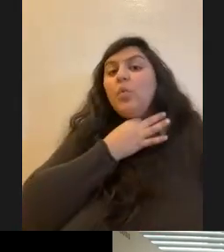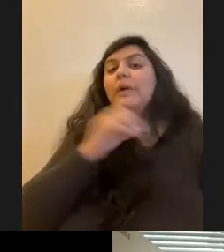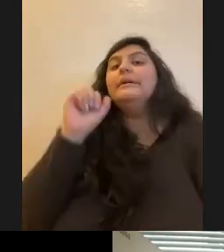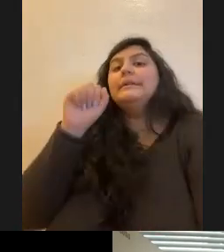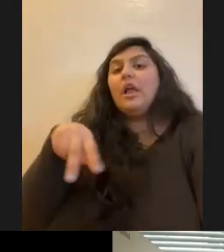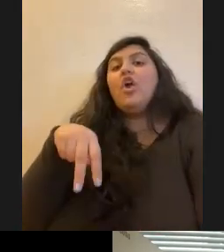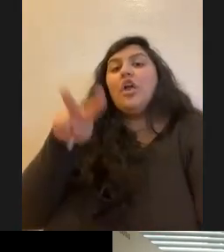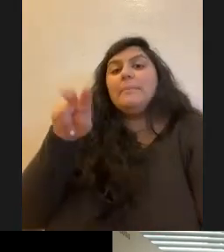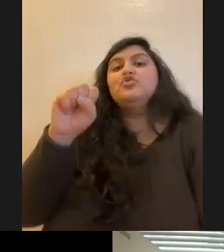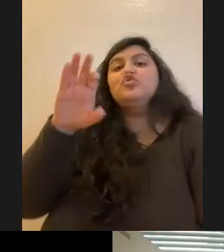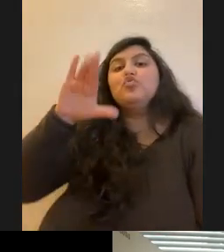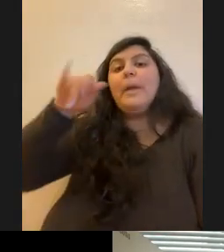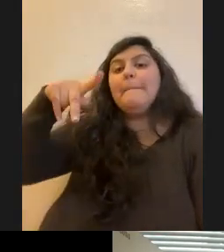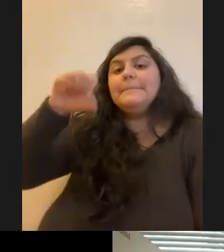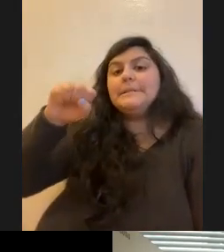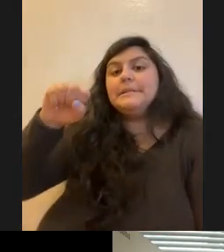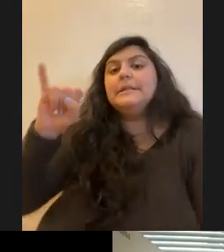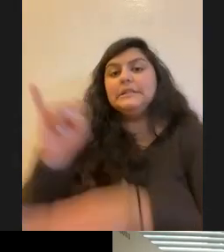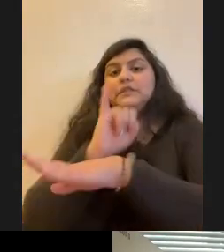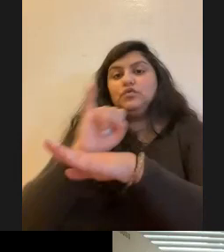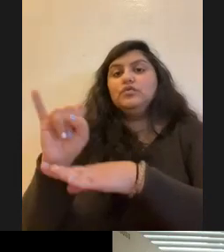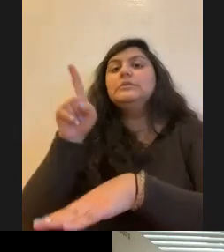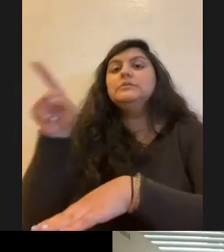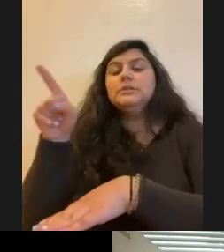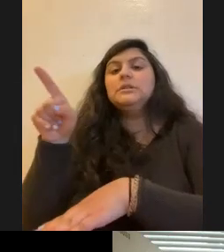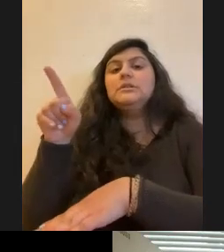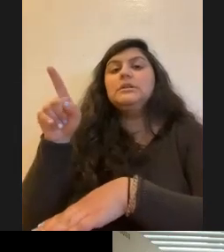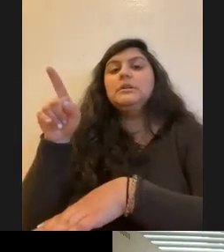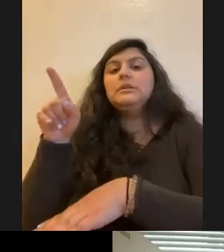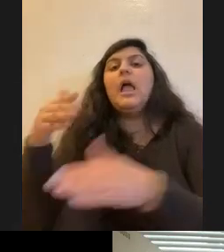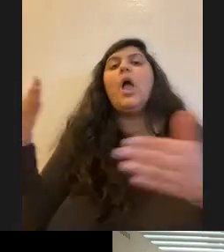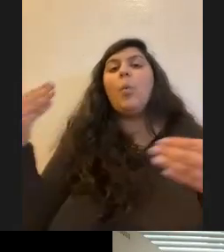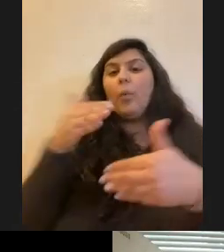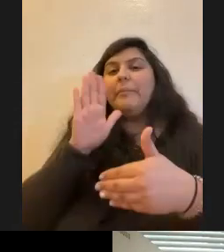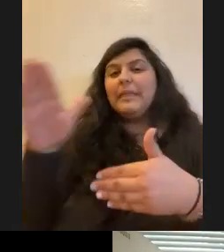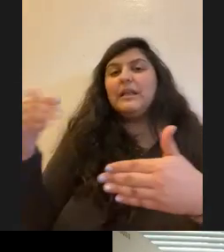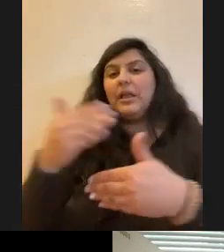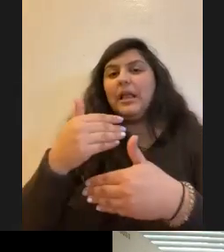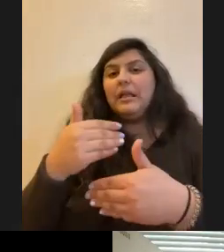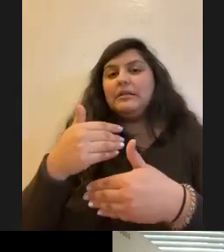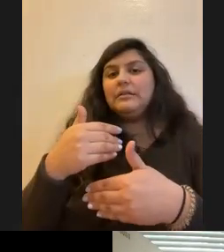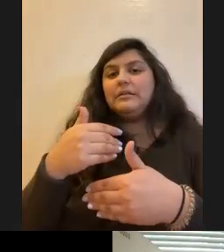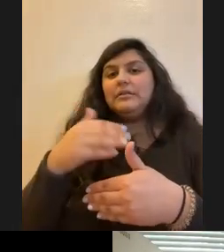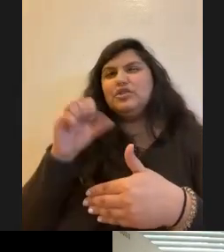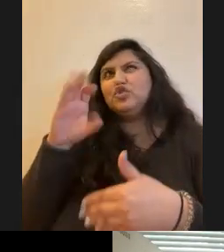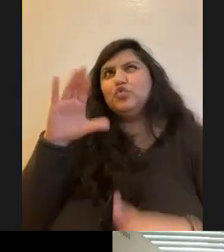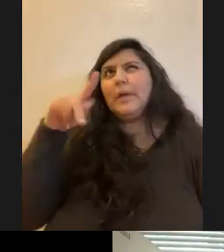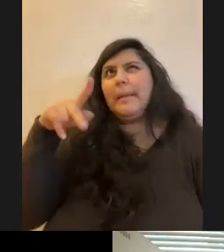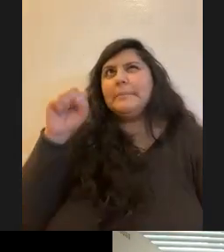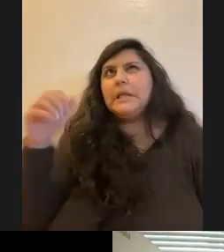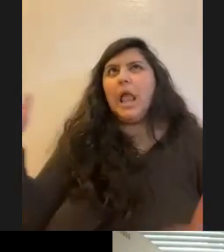the Scripps Institute, or more likely their aquarium. Is it just called like the Scripps